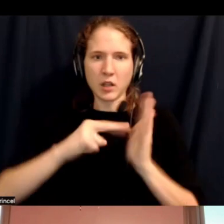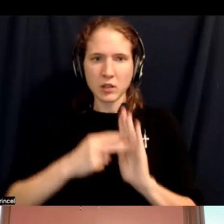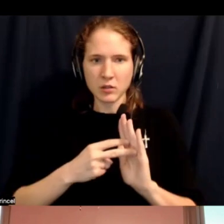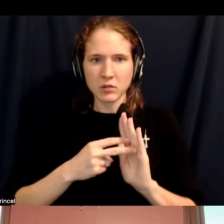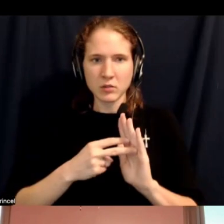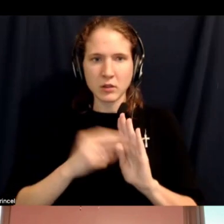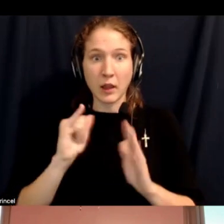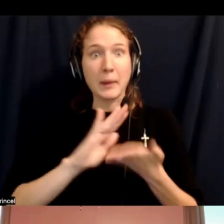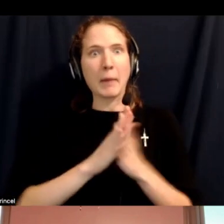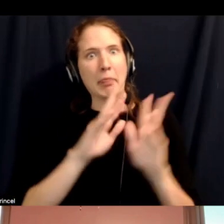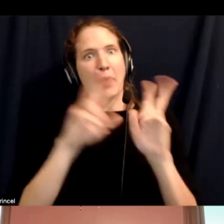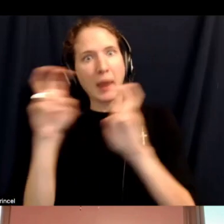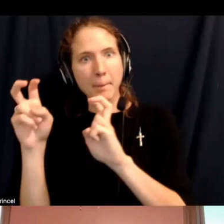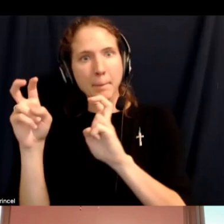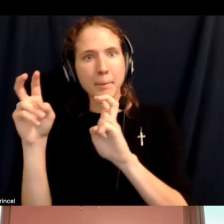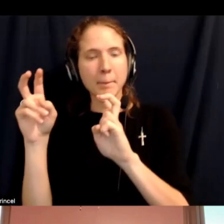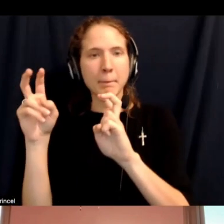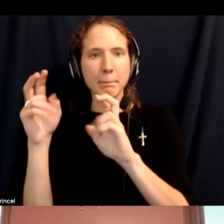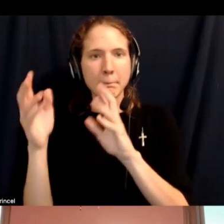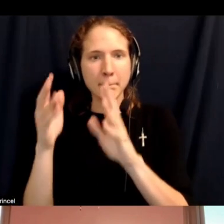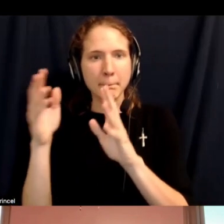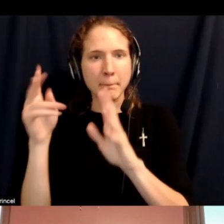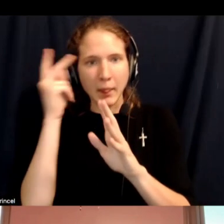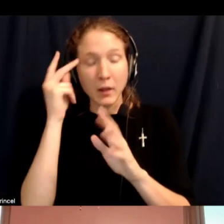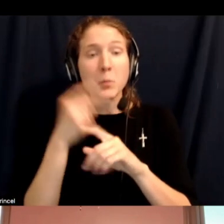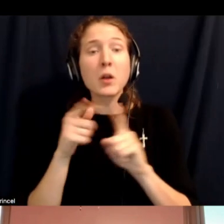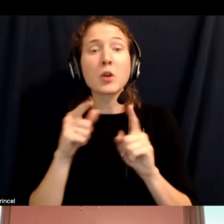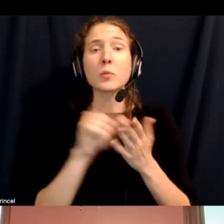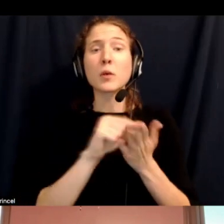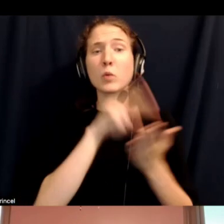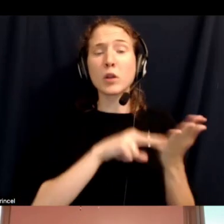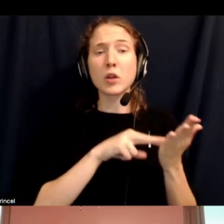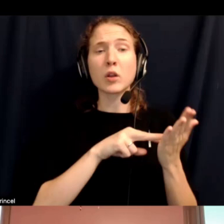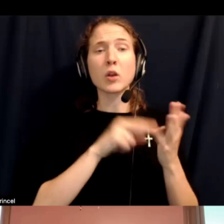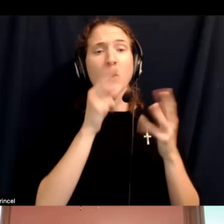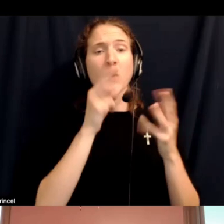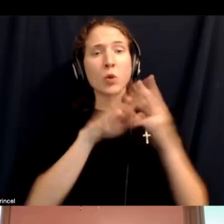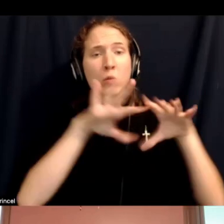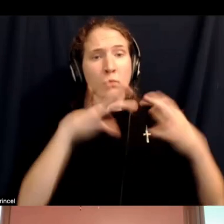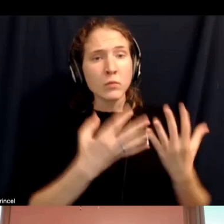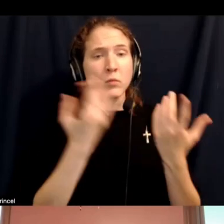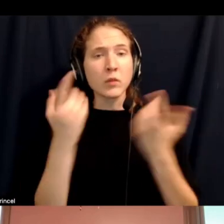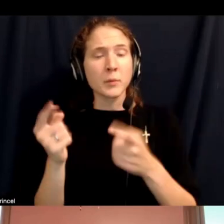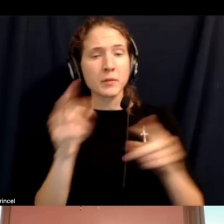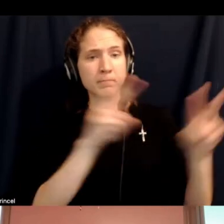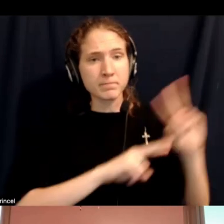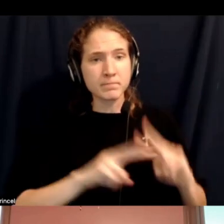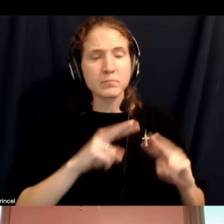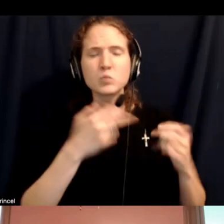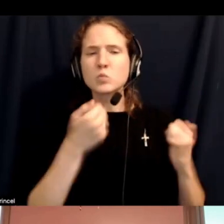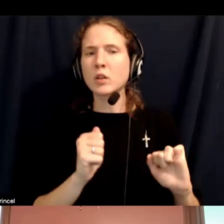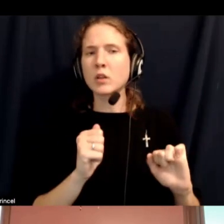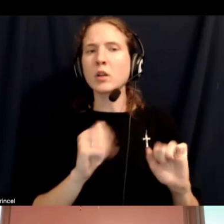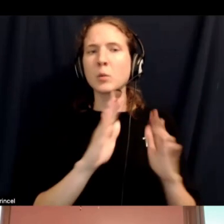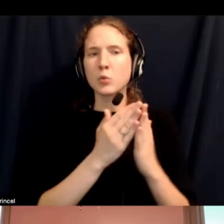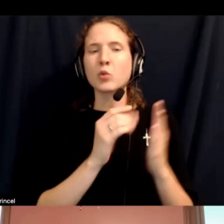theme, but I was reading the paper, looking at the world around me, and trying to write a realistic